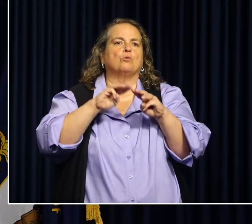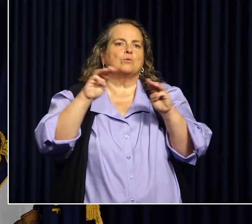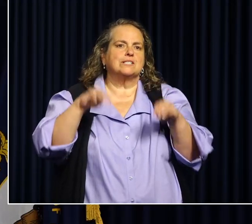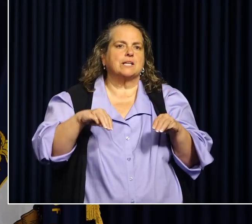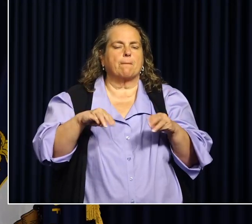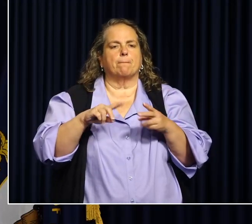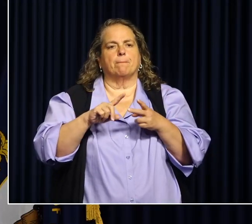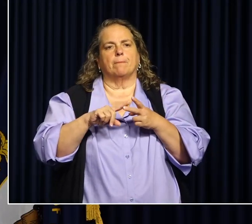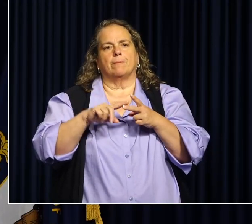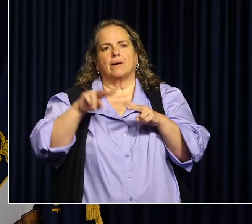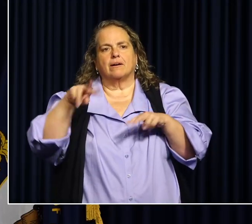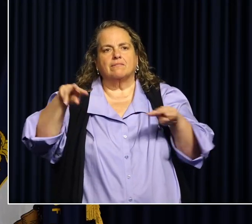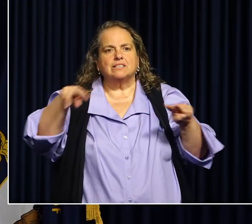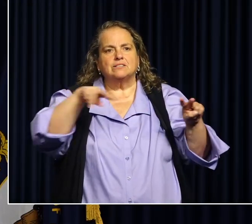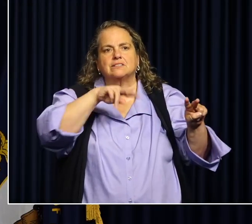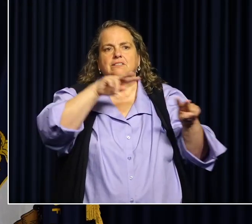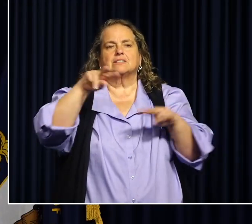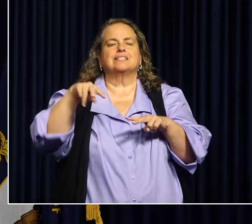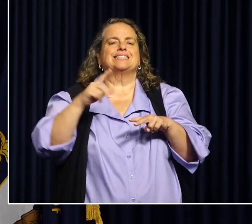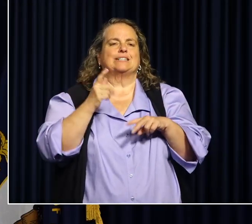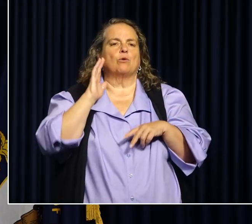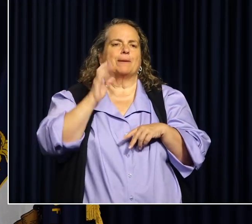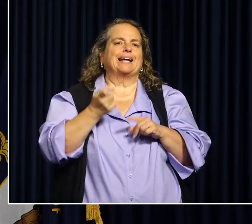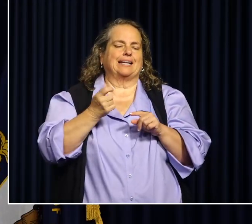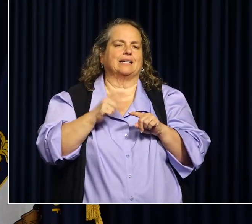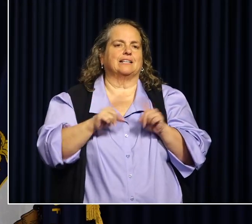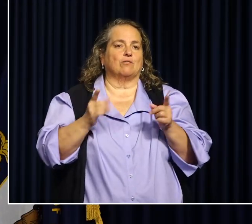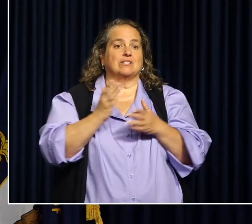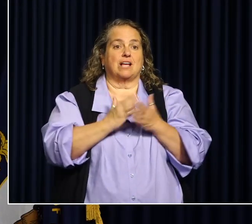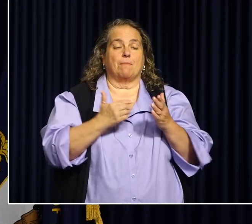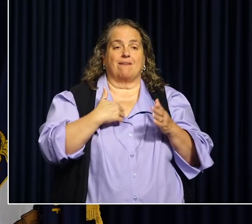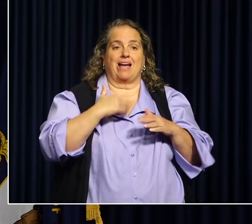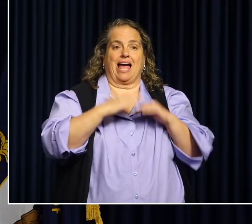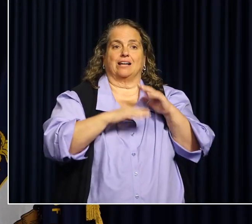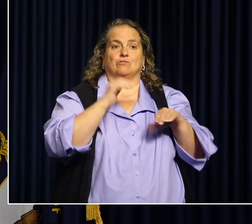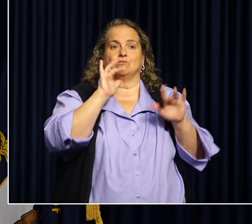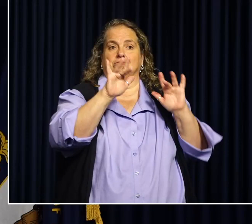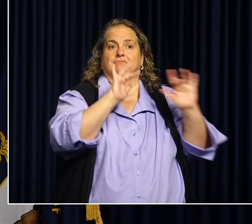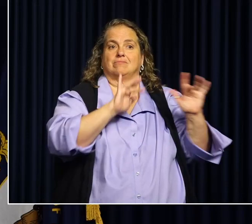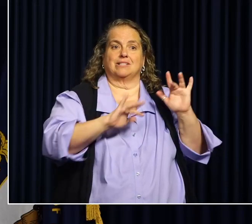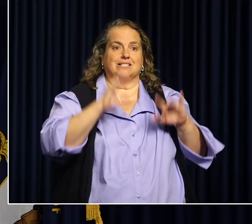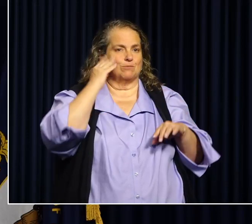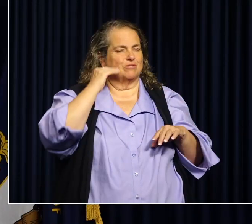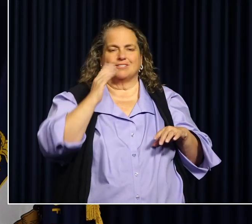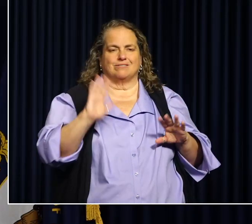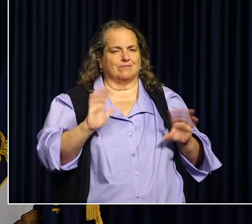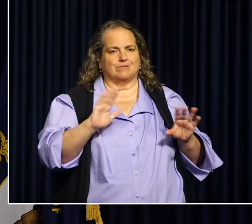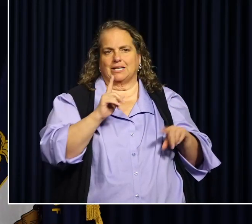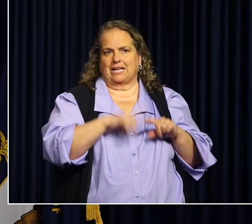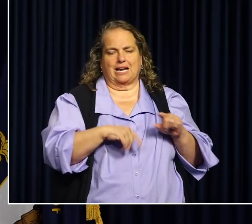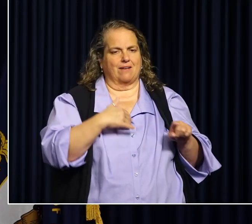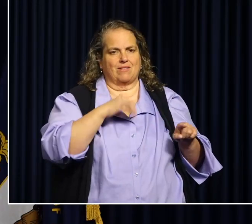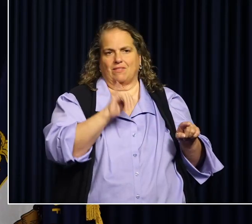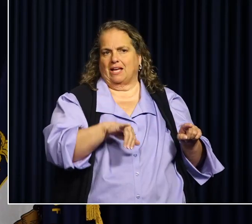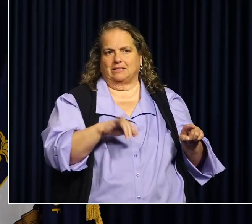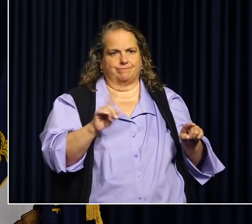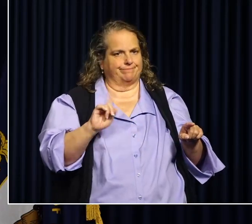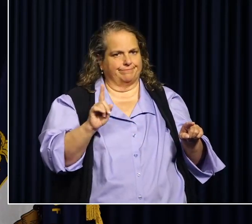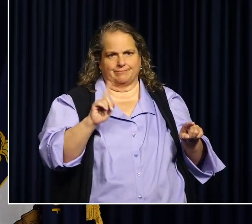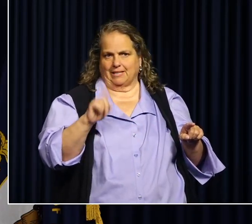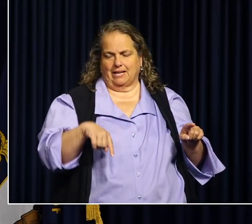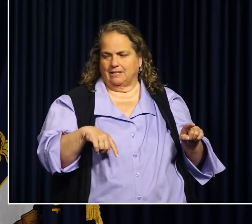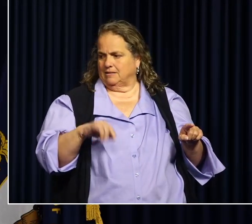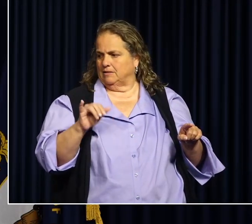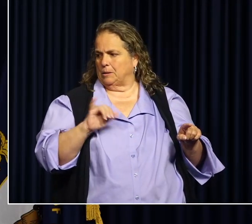is also going to be a little bit different. There are some that have hands-on experiences, and we can't have those.